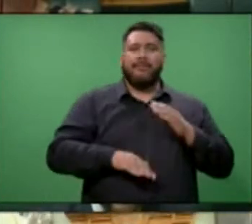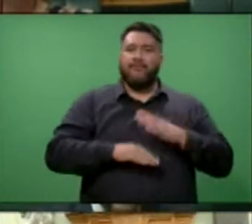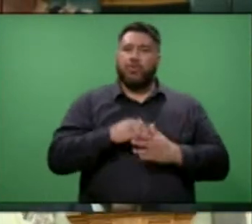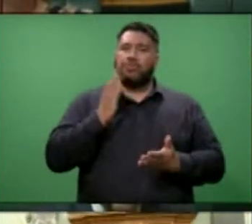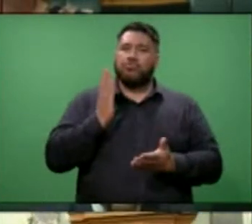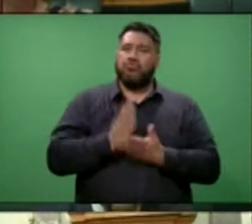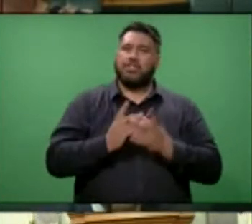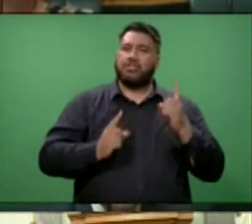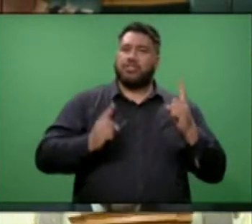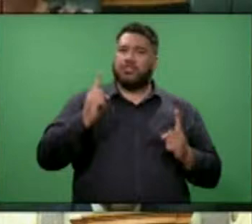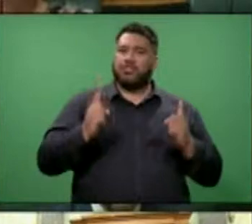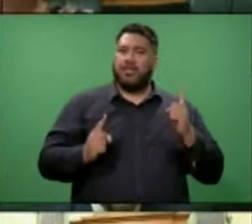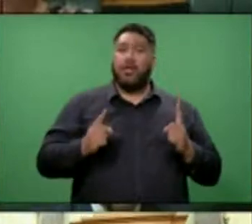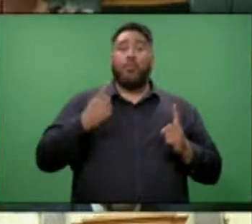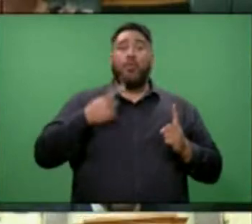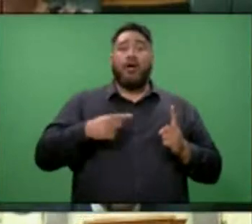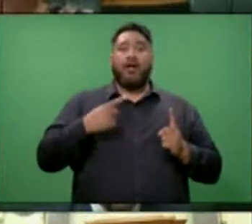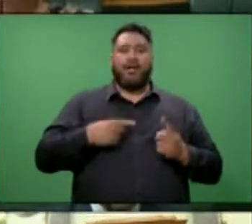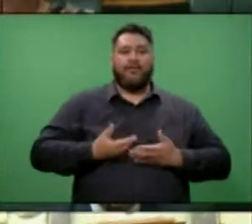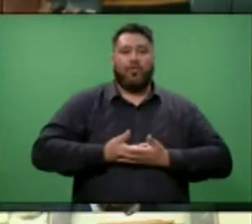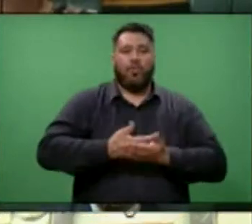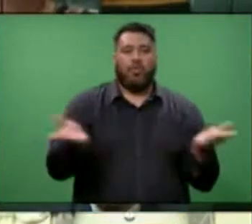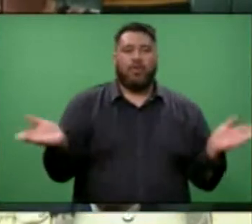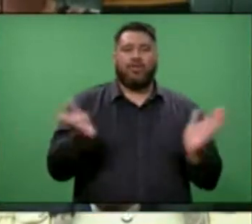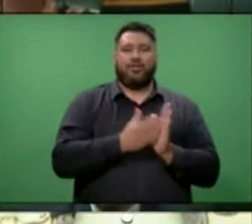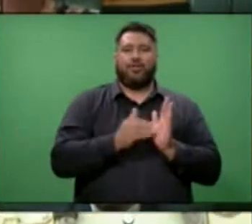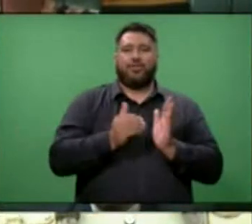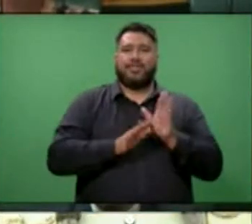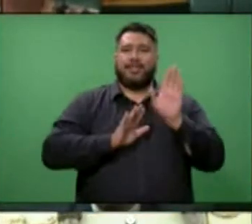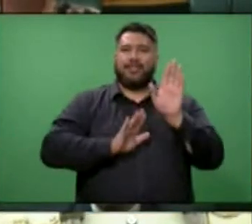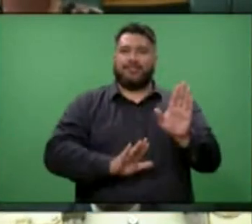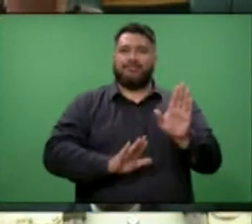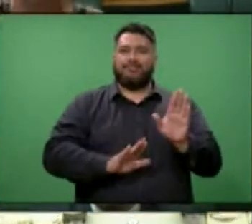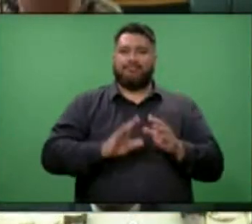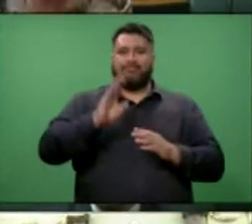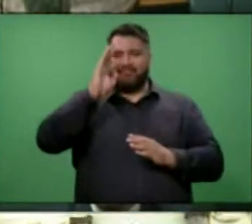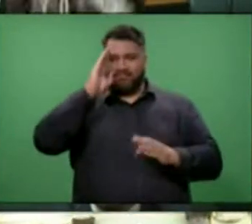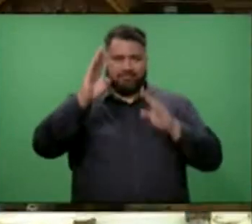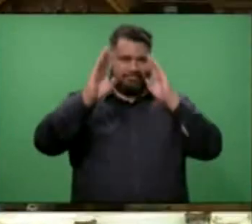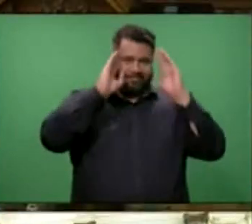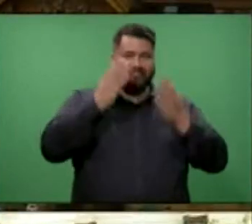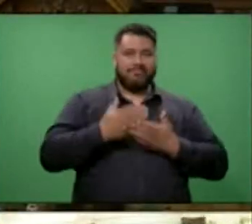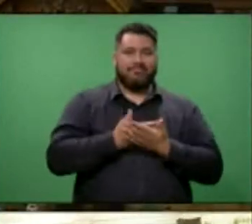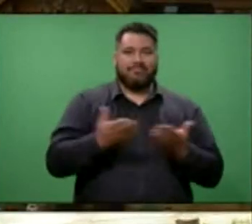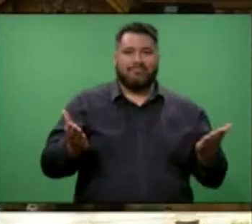o Aotearoa, nā reira huri rauna, tēnā koutou, tēnā koutou, tēnā tātou katoa.